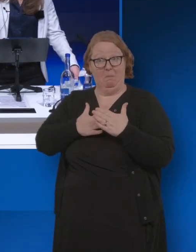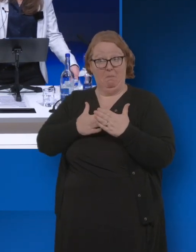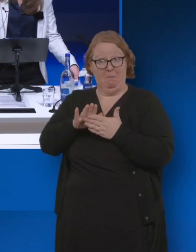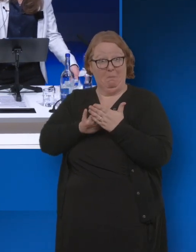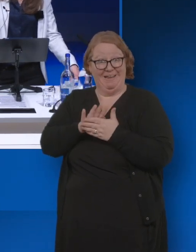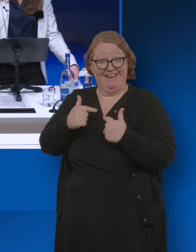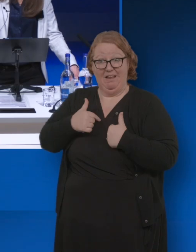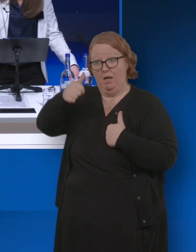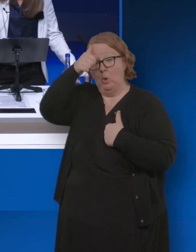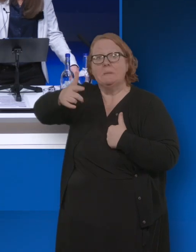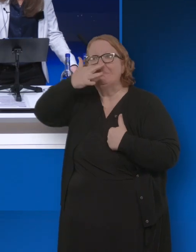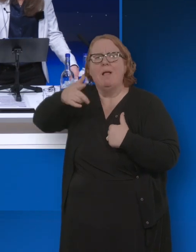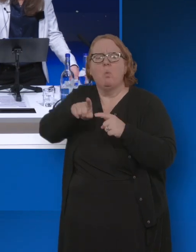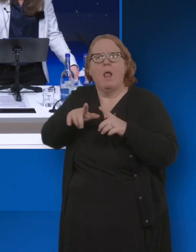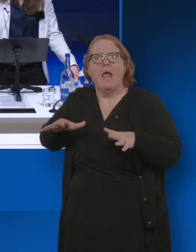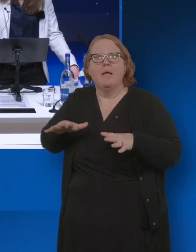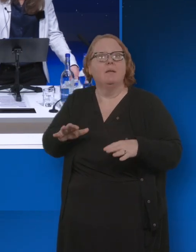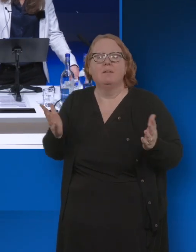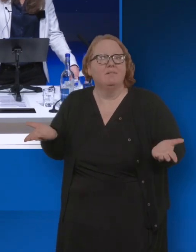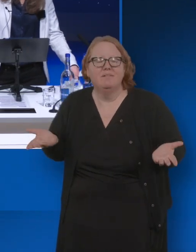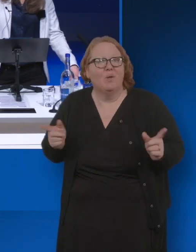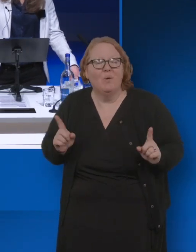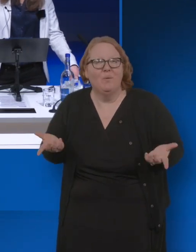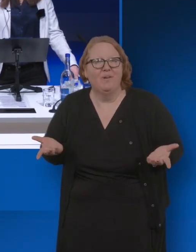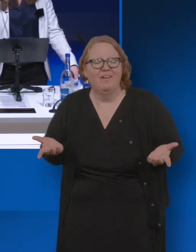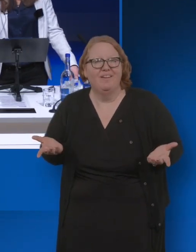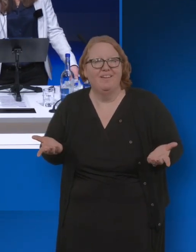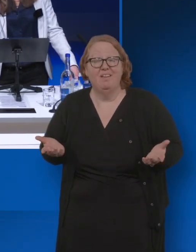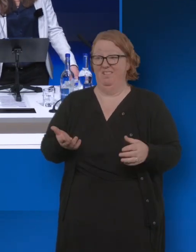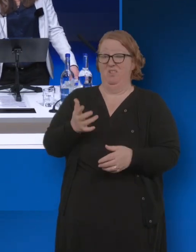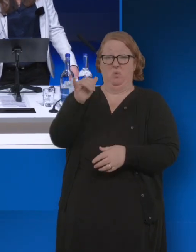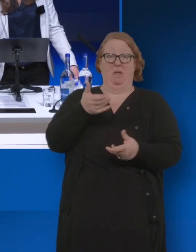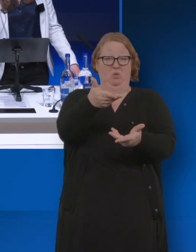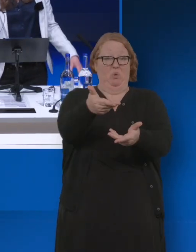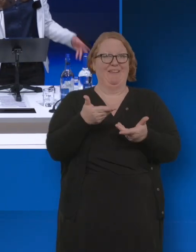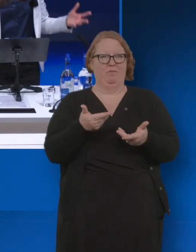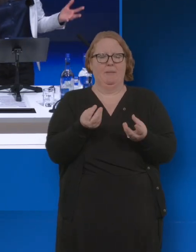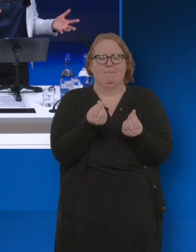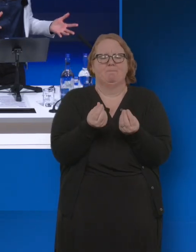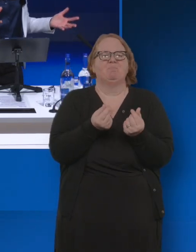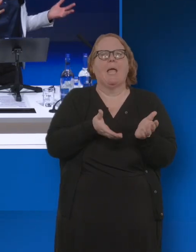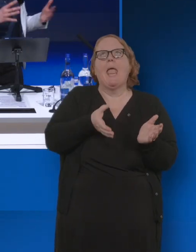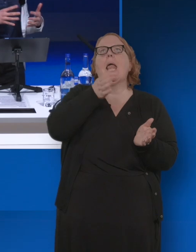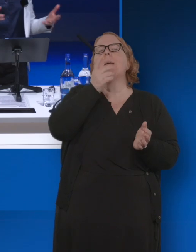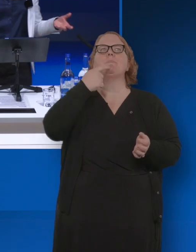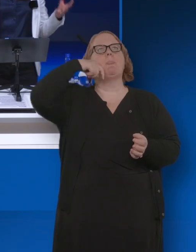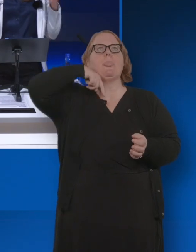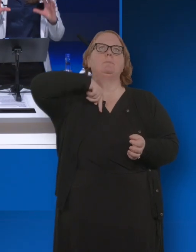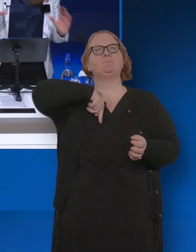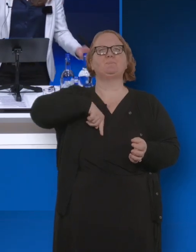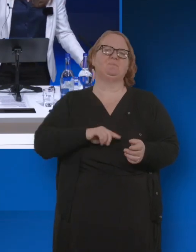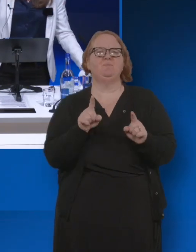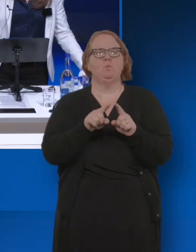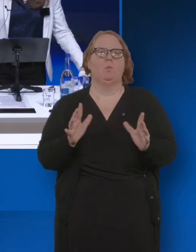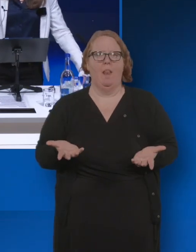it get me any closer to the smell of coffee? It wouldn't. Or you might offer me the physiology as you